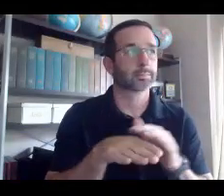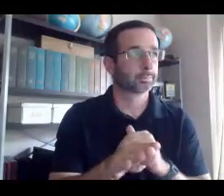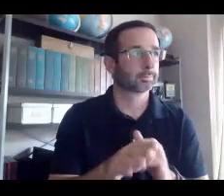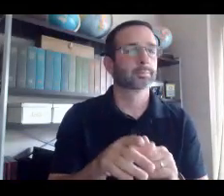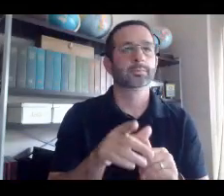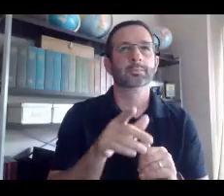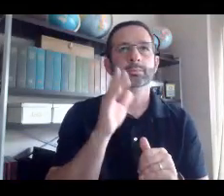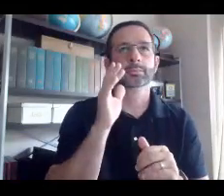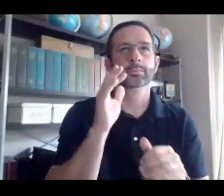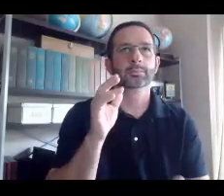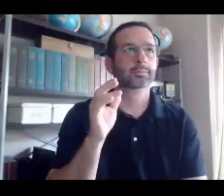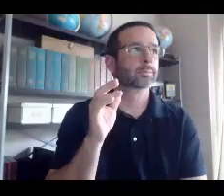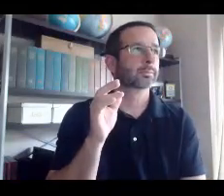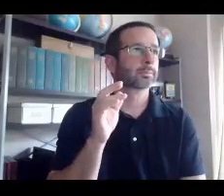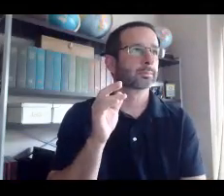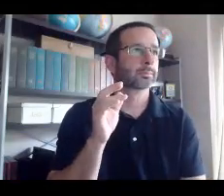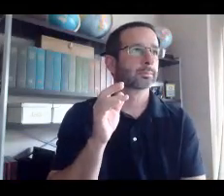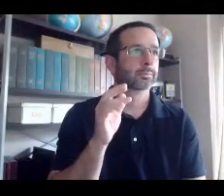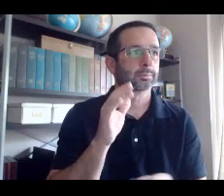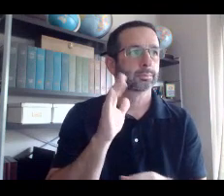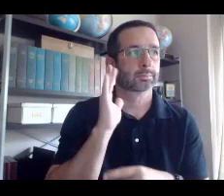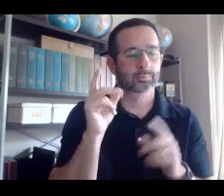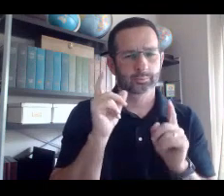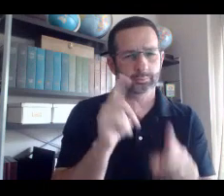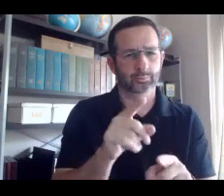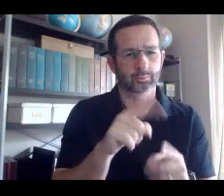ERA Commons and log into your account,